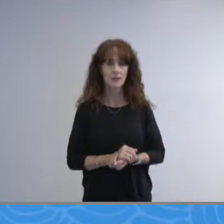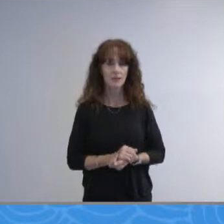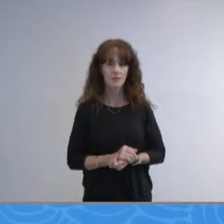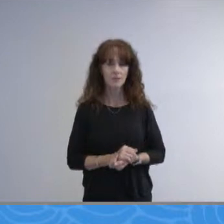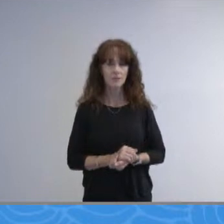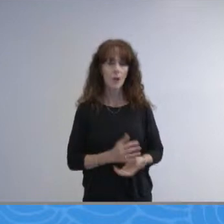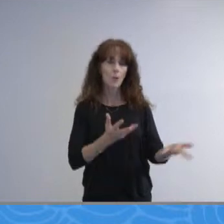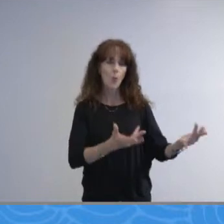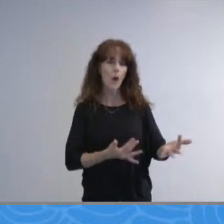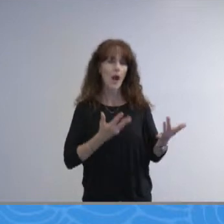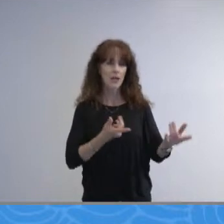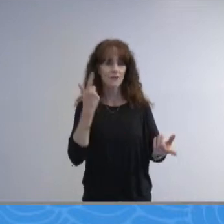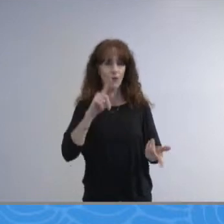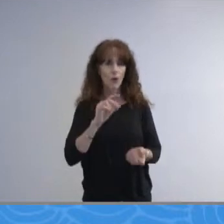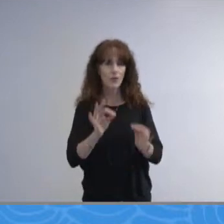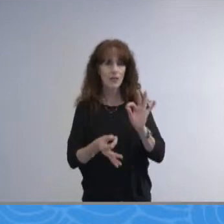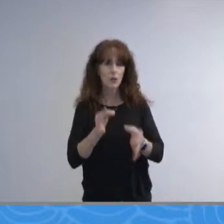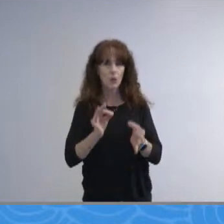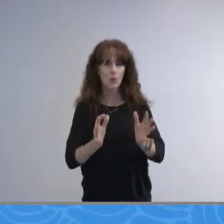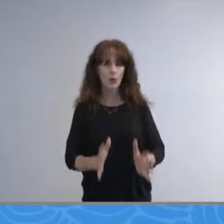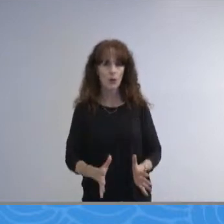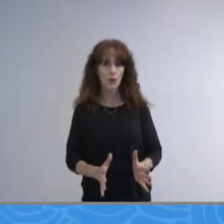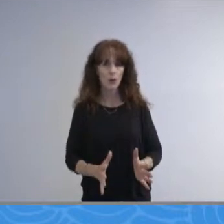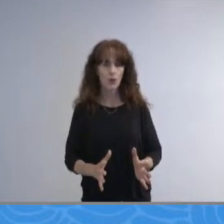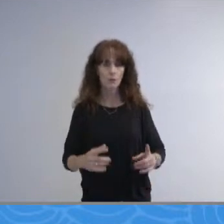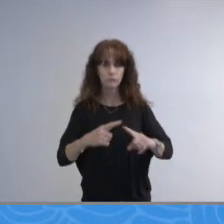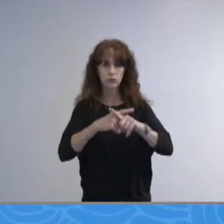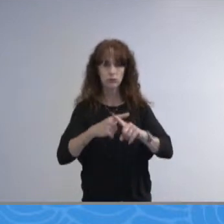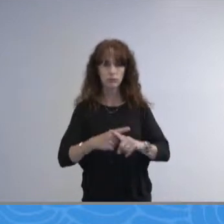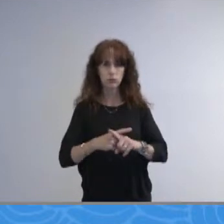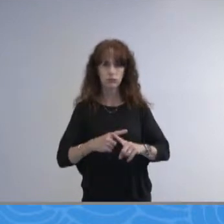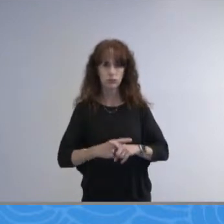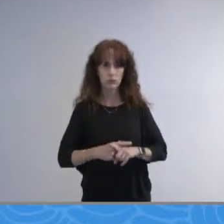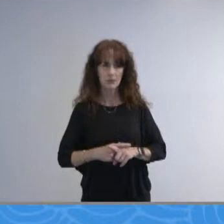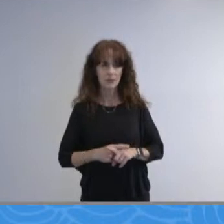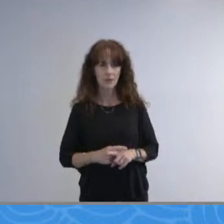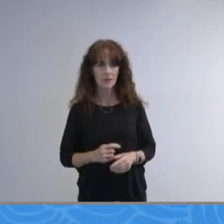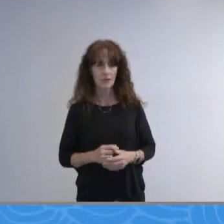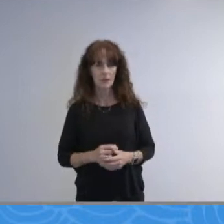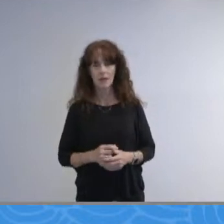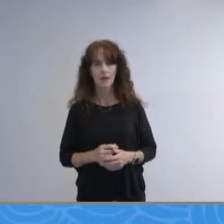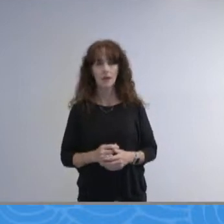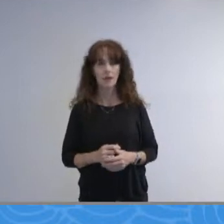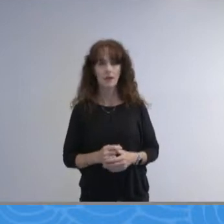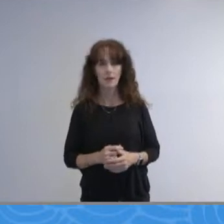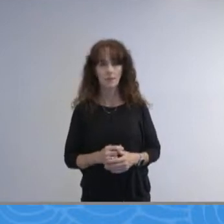Okay. para necesidades educativas. Aplicaciones para todas las edades.